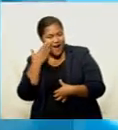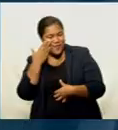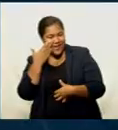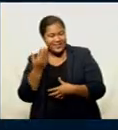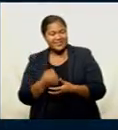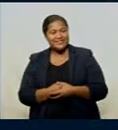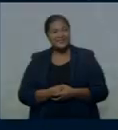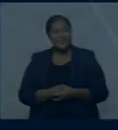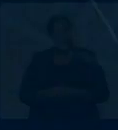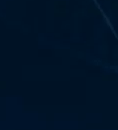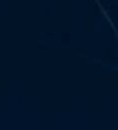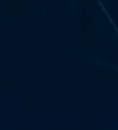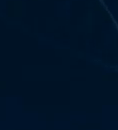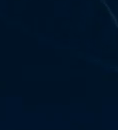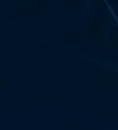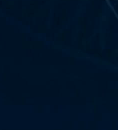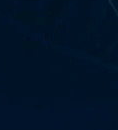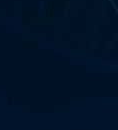communication.